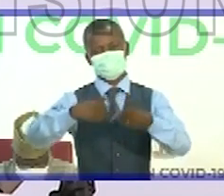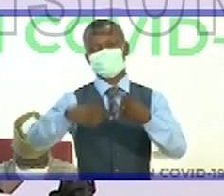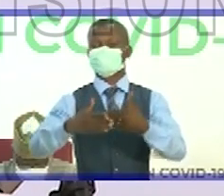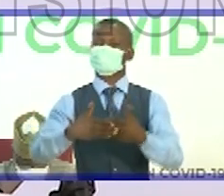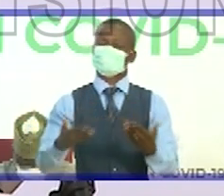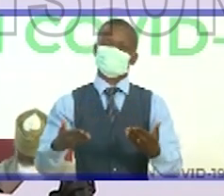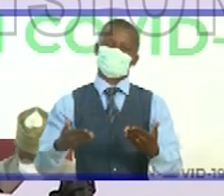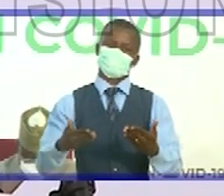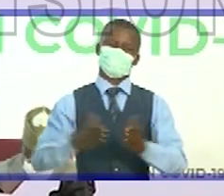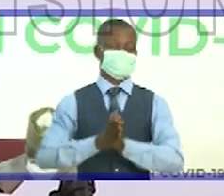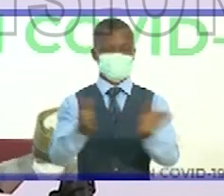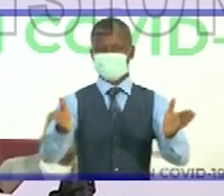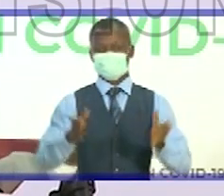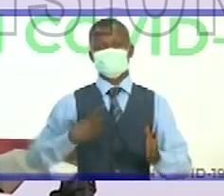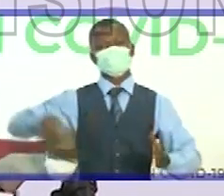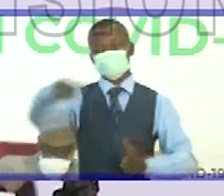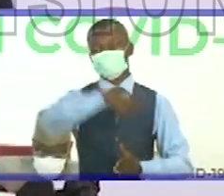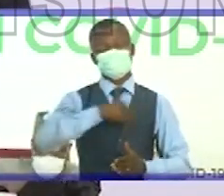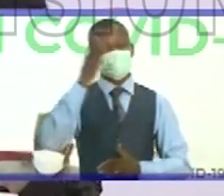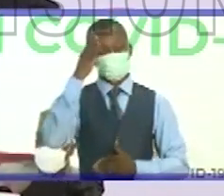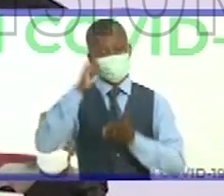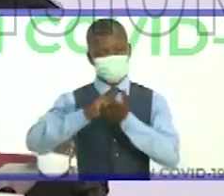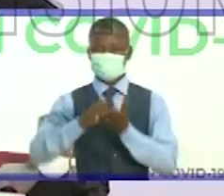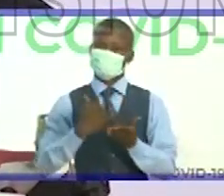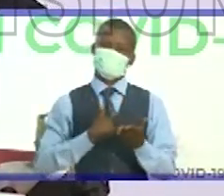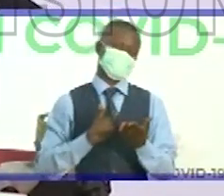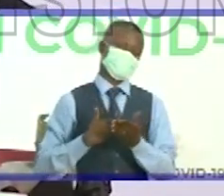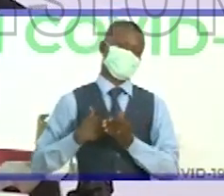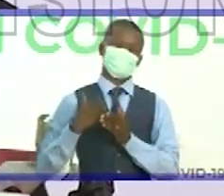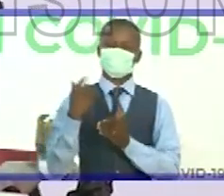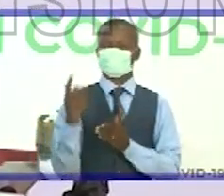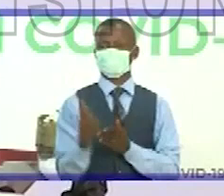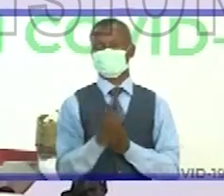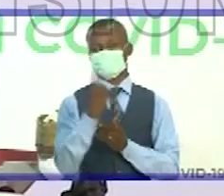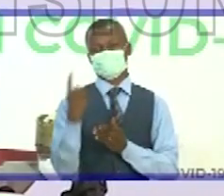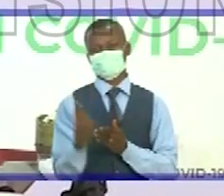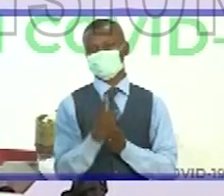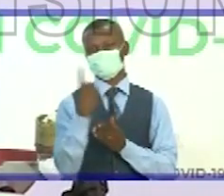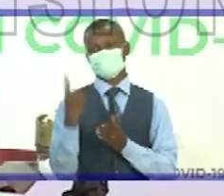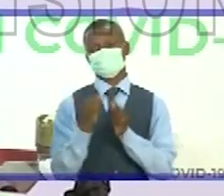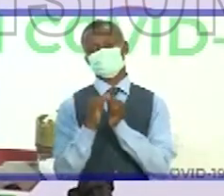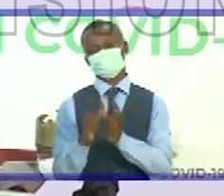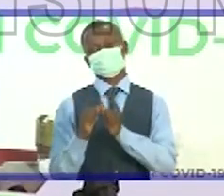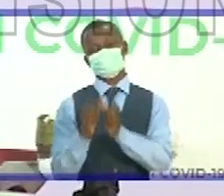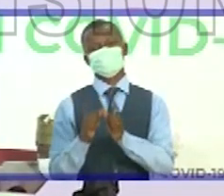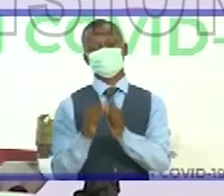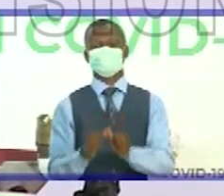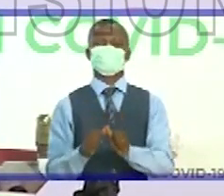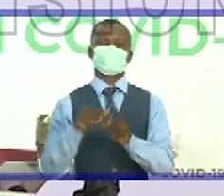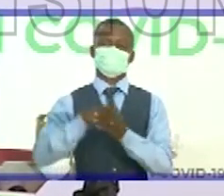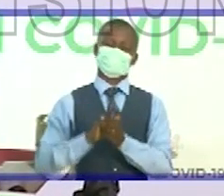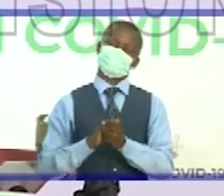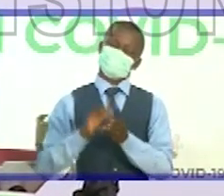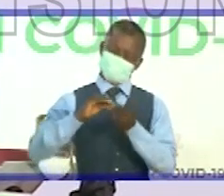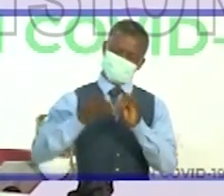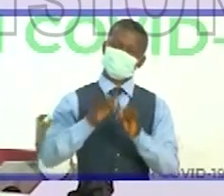We're all aware that there's been a constant increase in cases, and even in